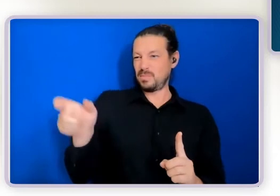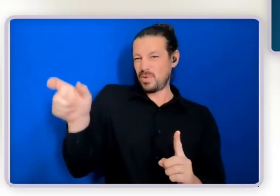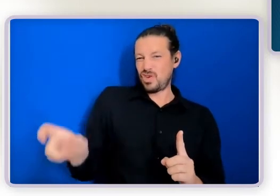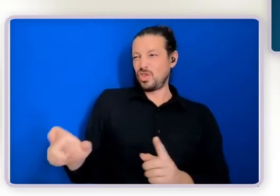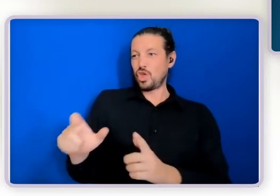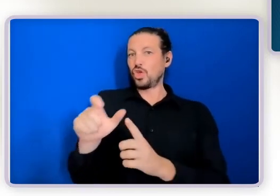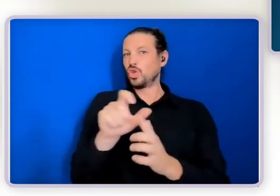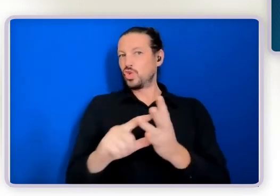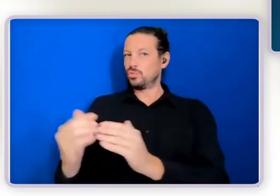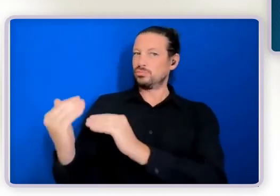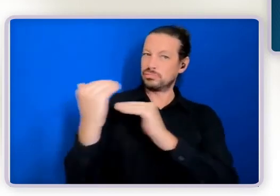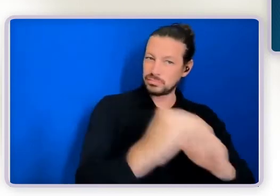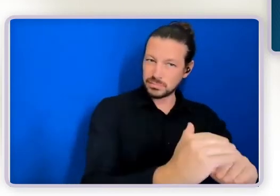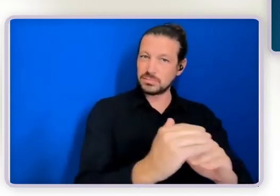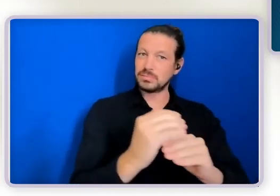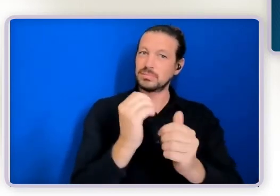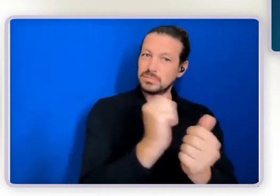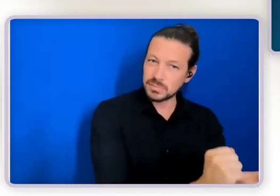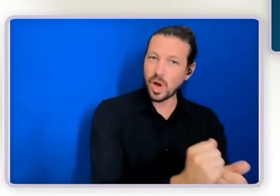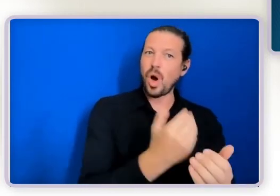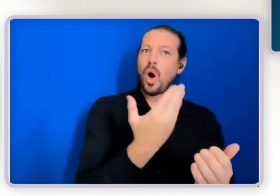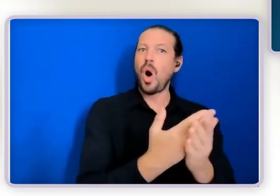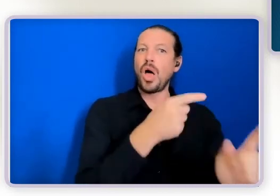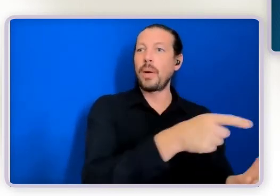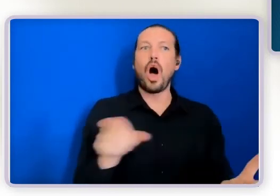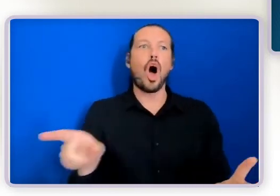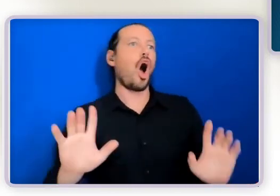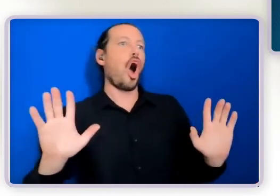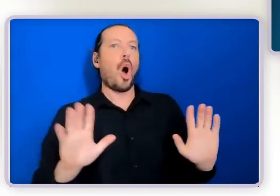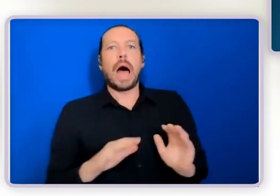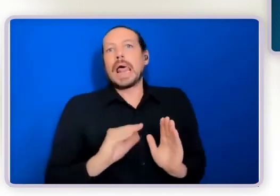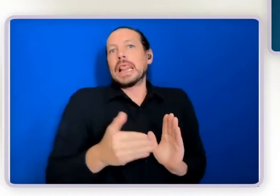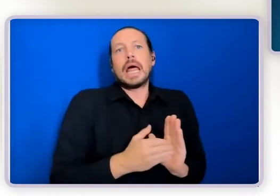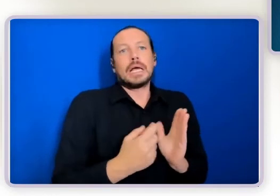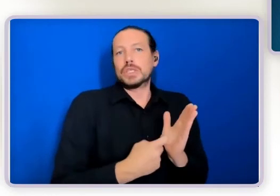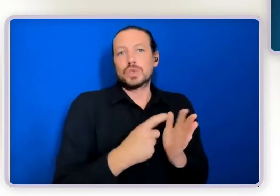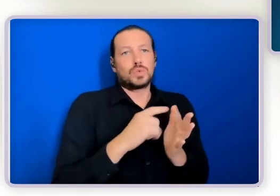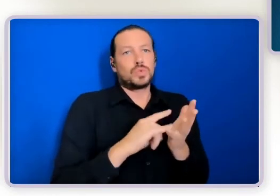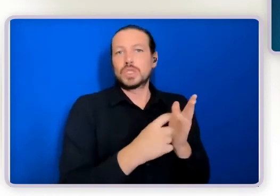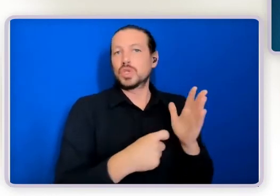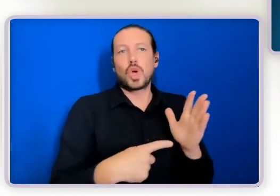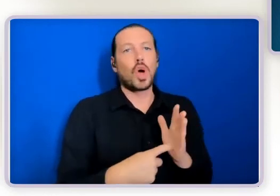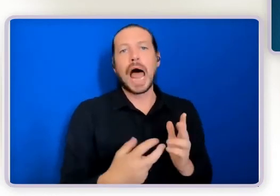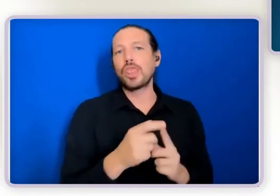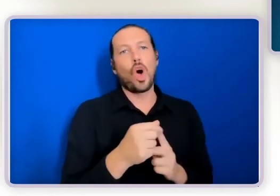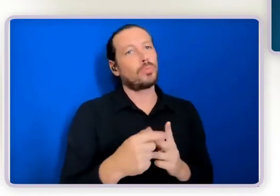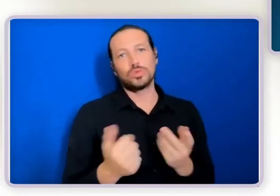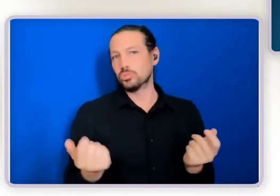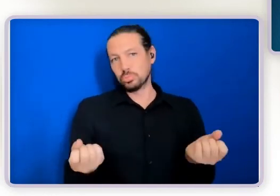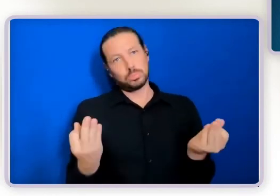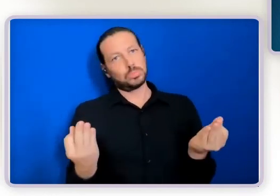the restrictive practice will always say it was a last resort. And that even covers